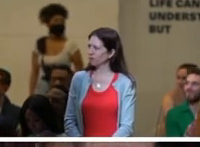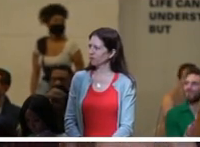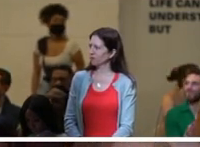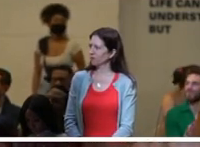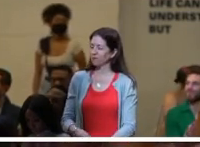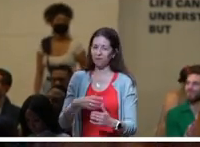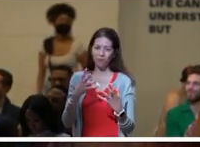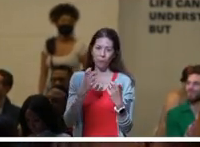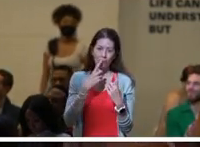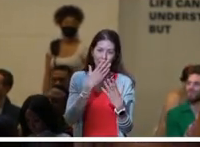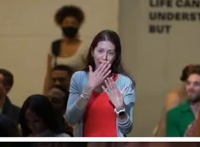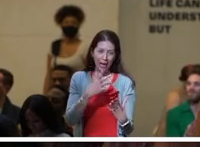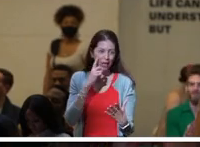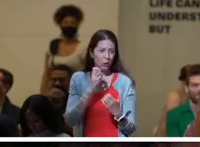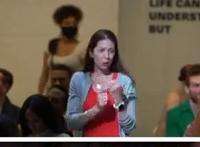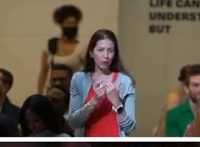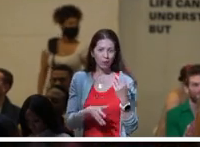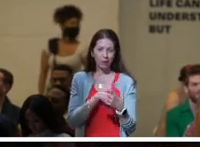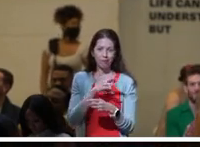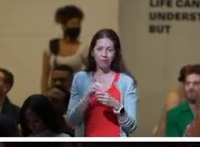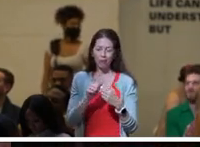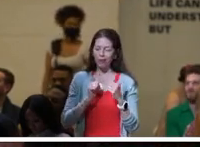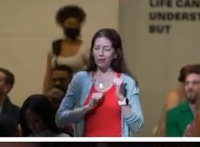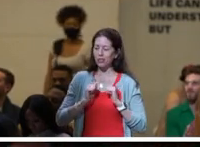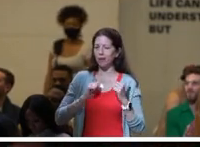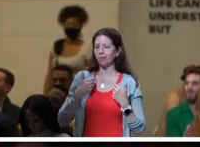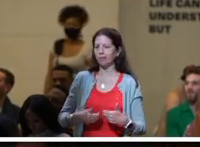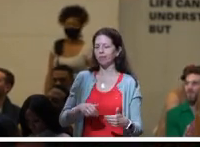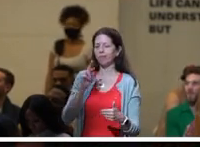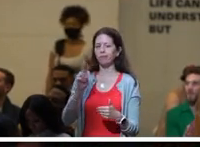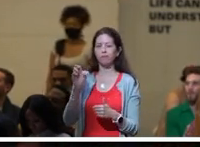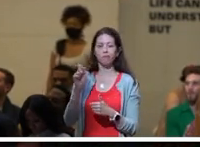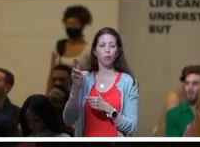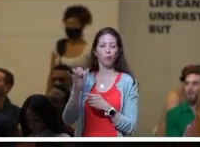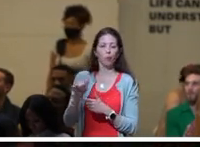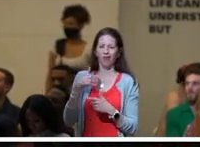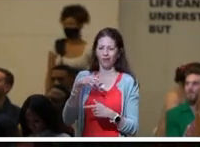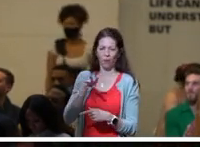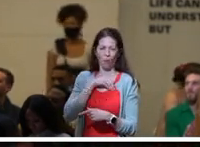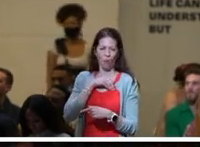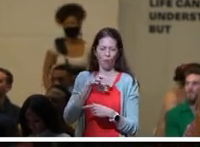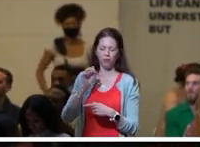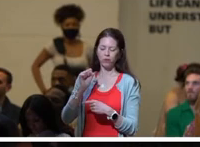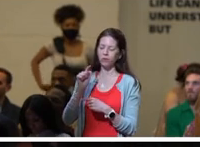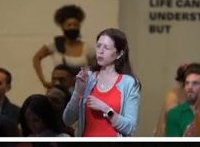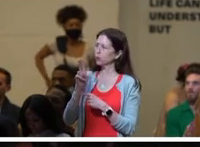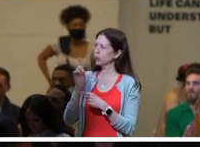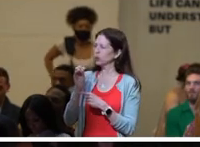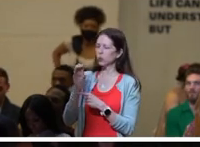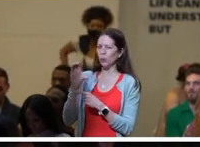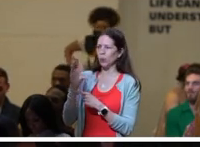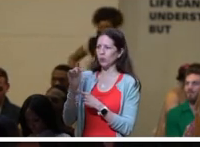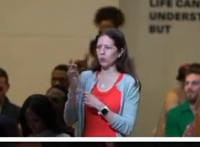been such an amazing part of this show. My name is Rokoy. I'm the owner of Studio Couture. A lot of you probably have come to my